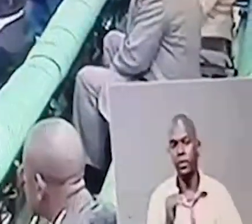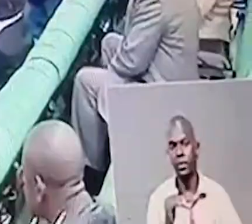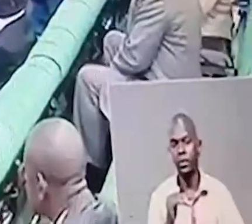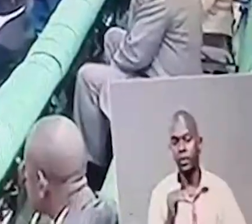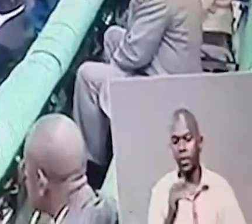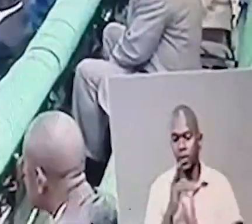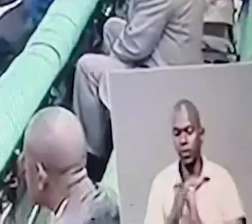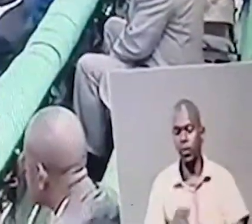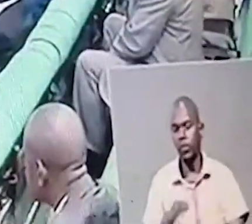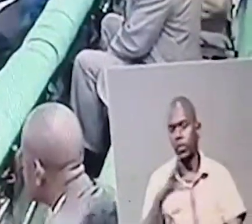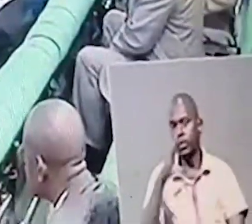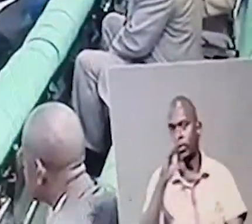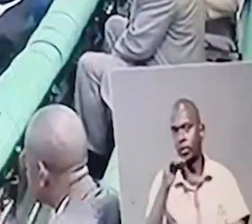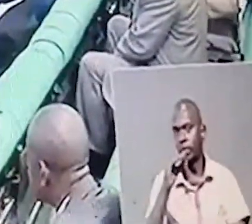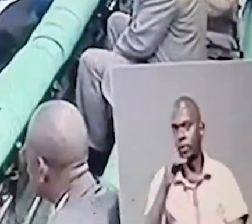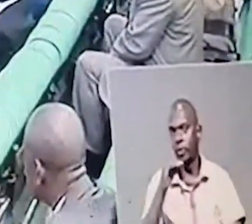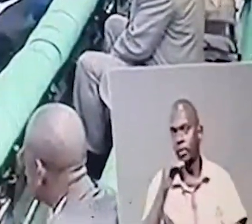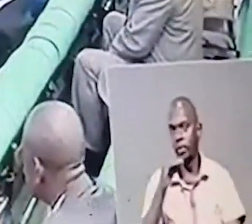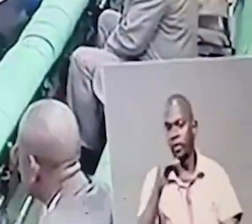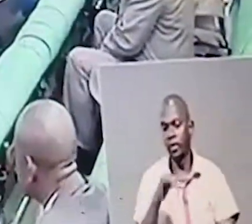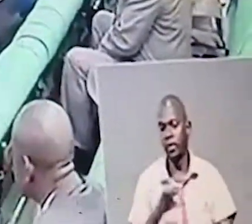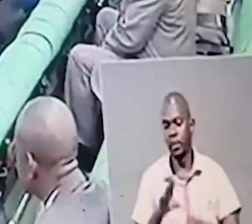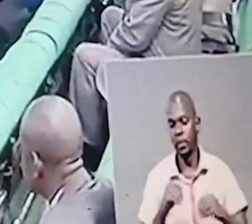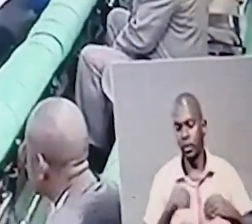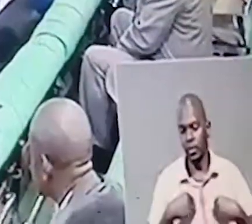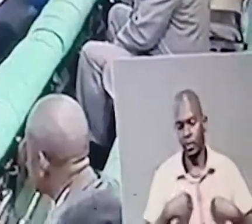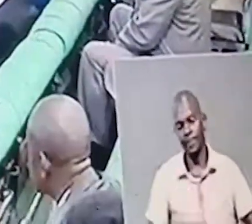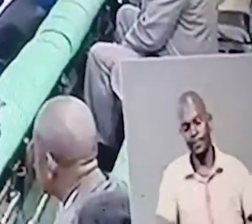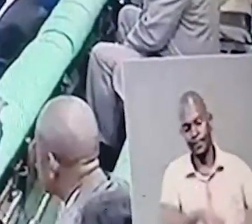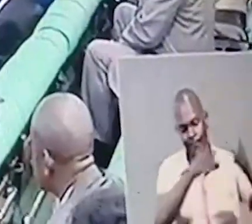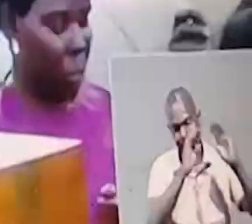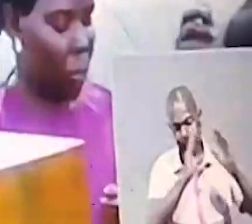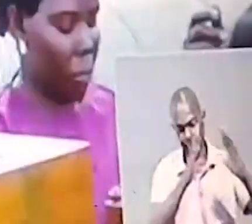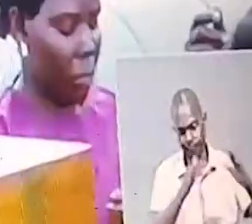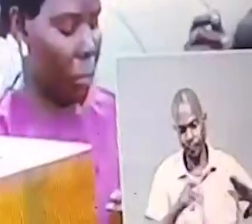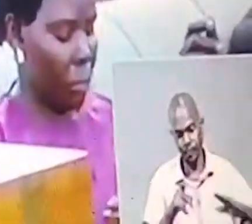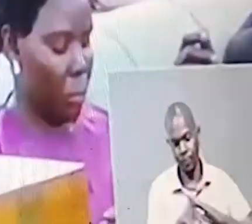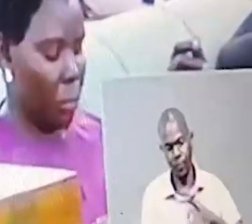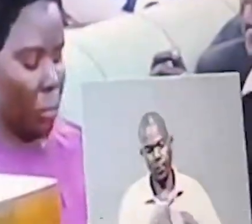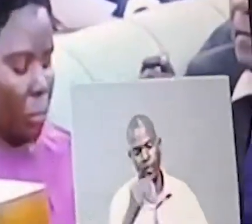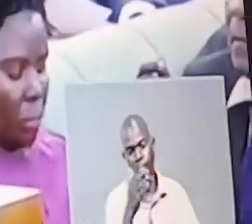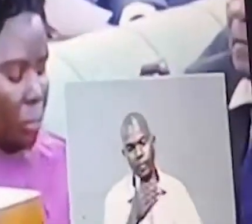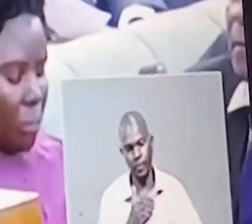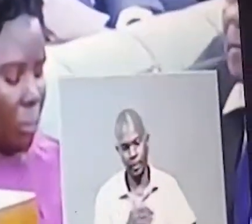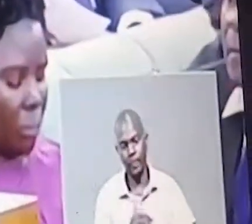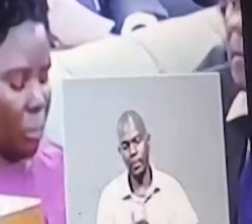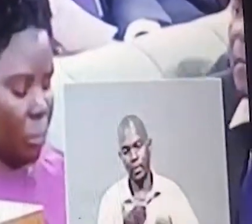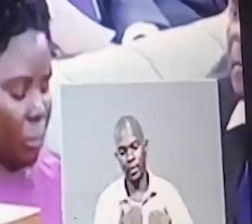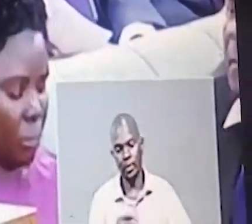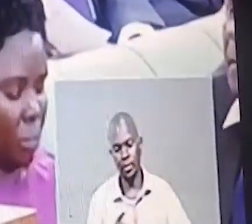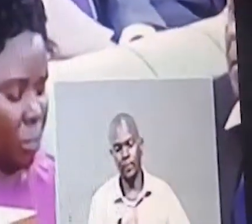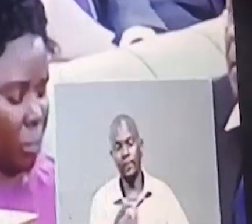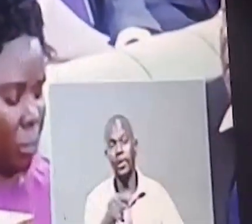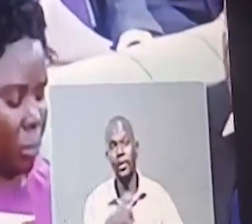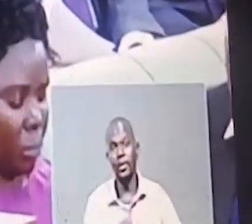Right Honorable Speaker, allow me also to congratulate the Prime Minister. At least this is the first time